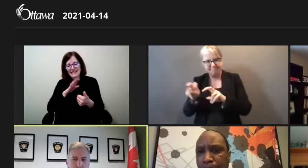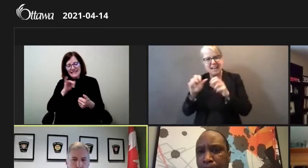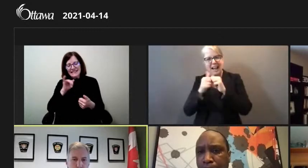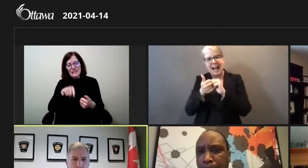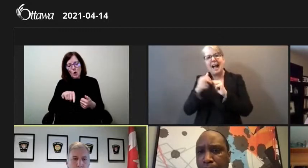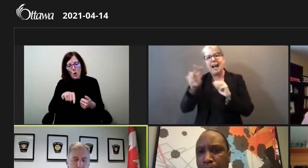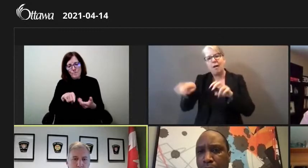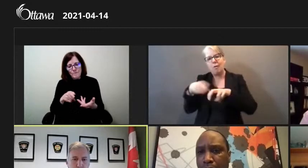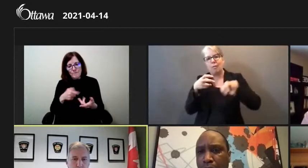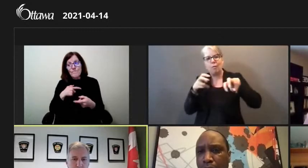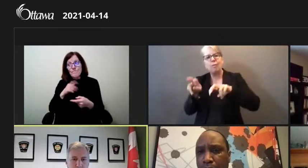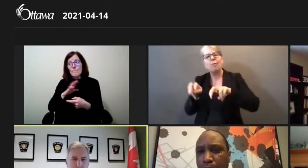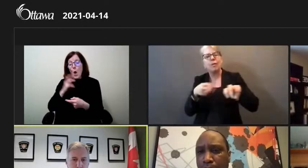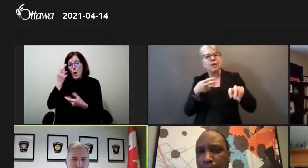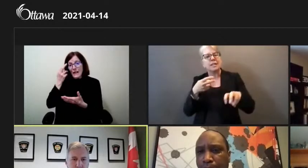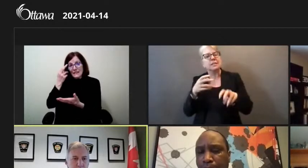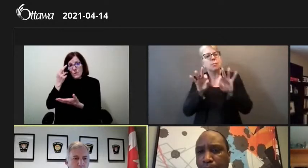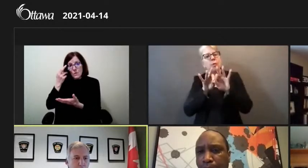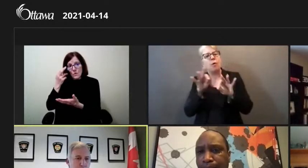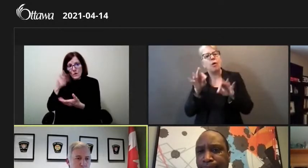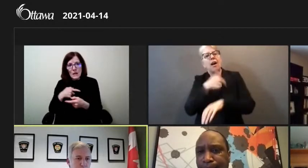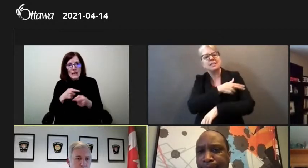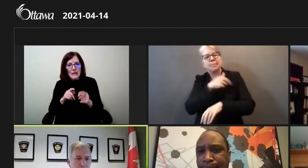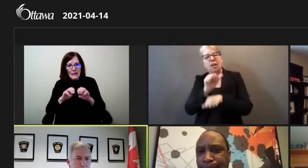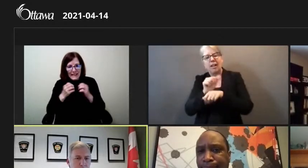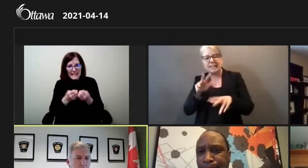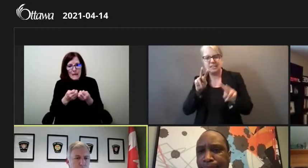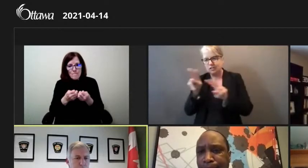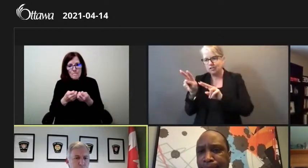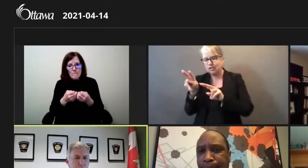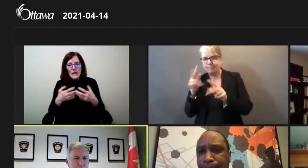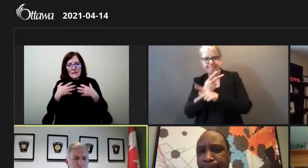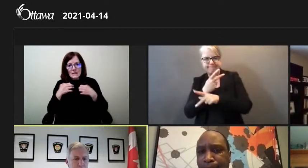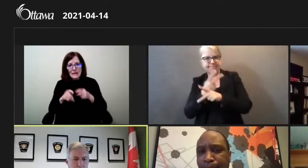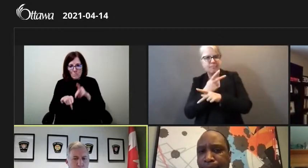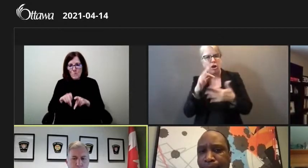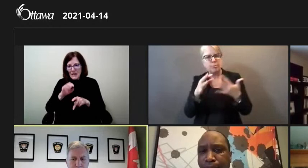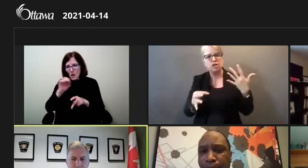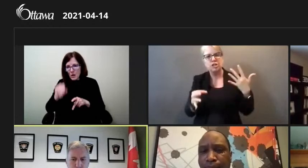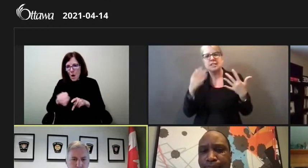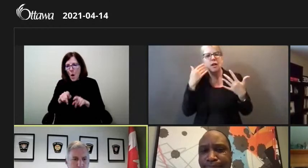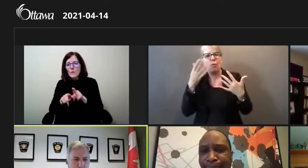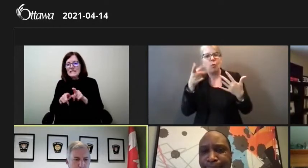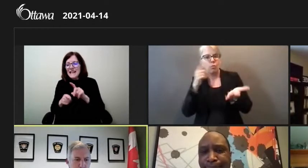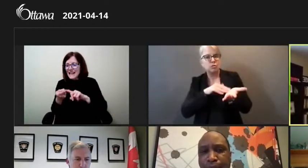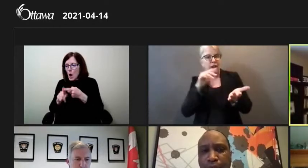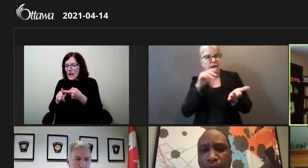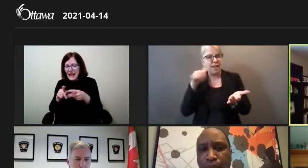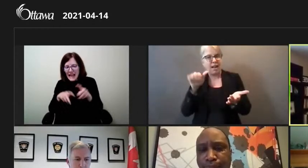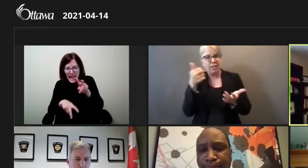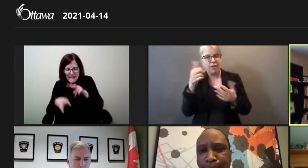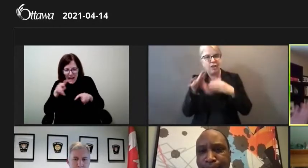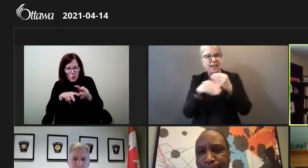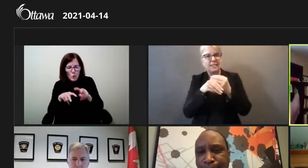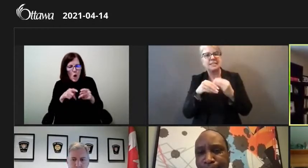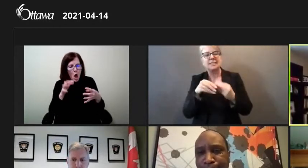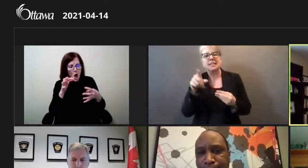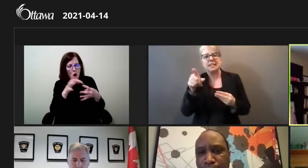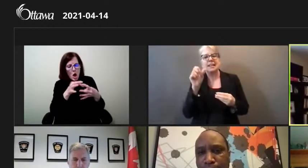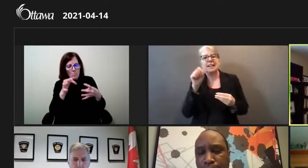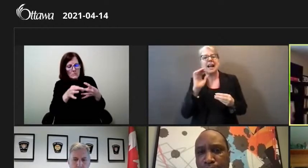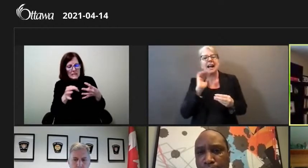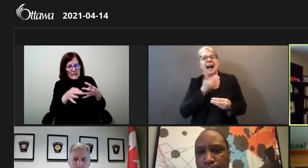more importantly, our hospital colleagues that are looking at some options there. But Brent, I don't know if you have anything that you want to add just by I mean, and it is our